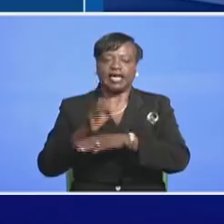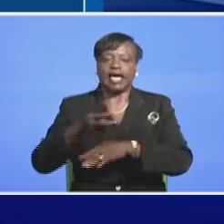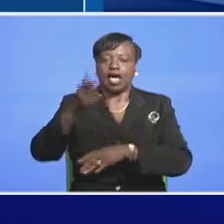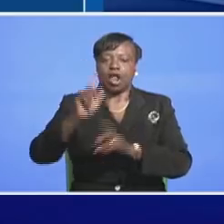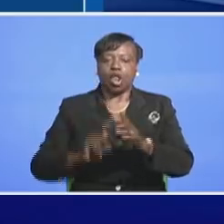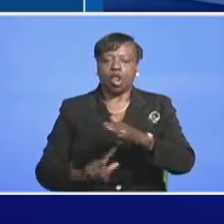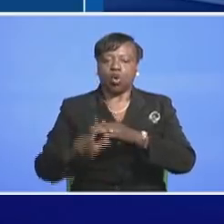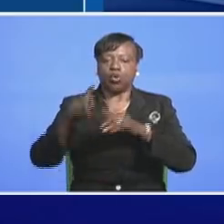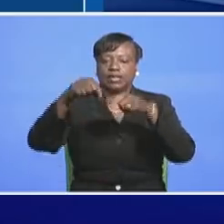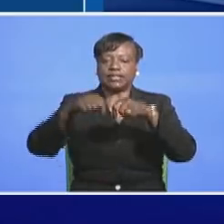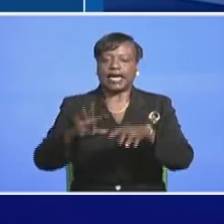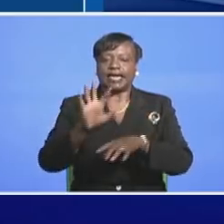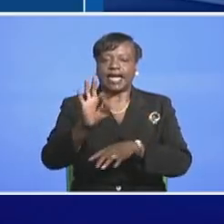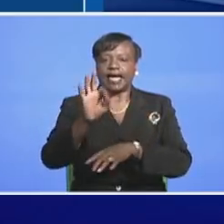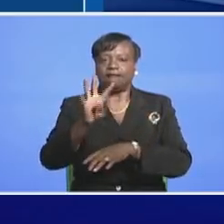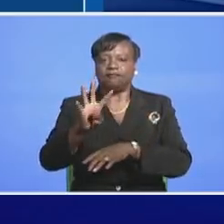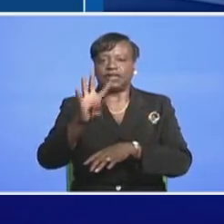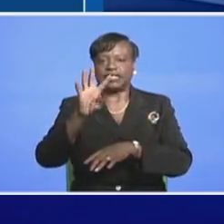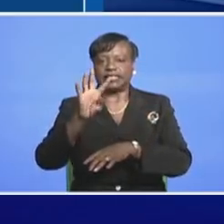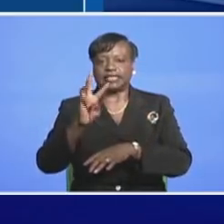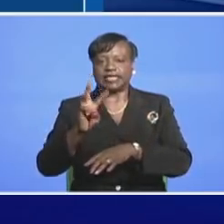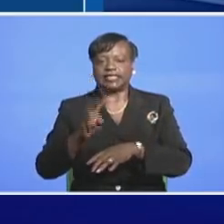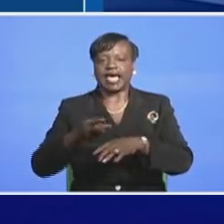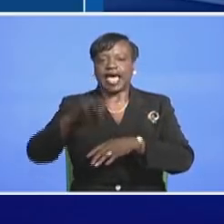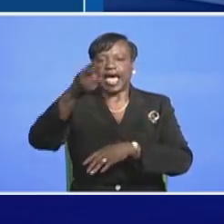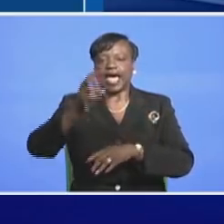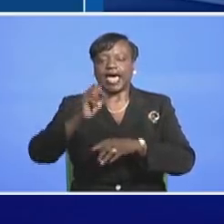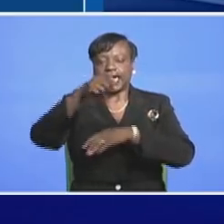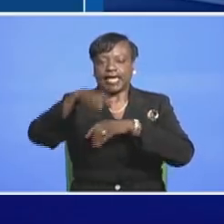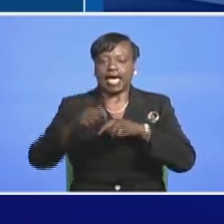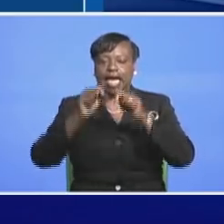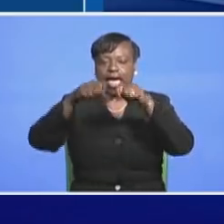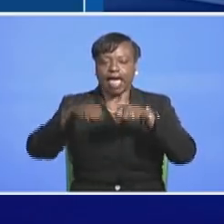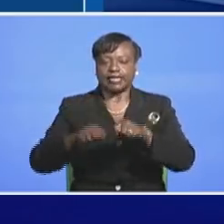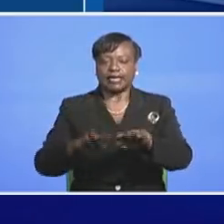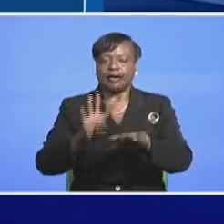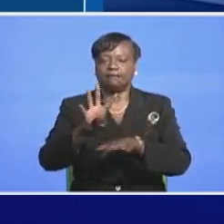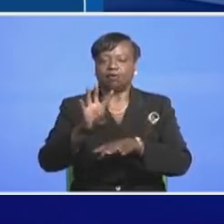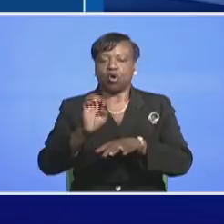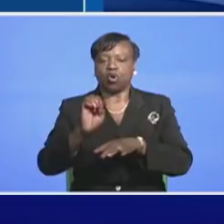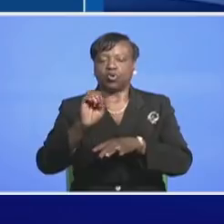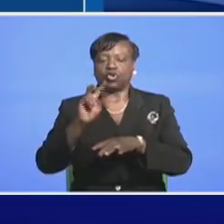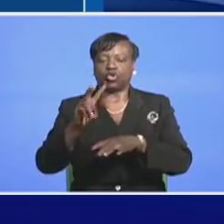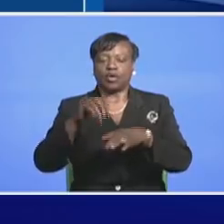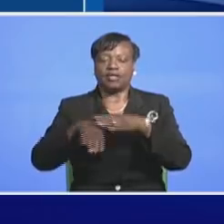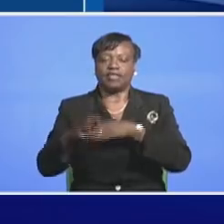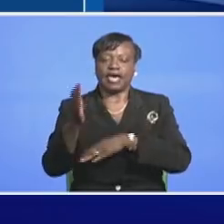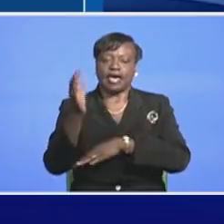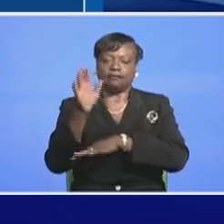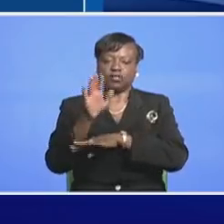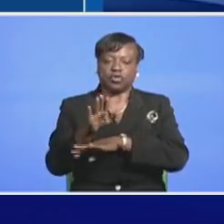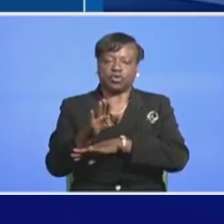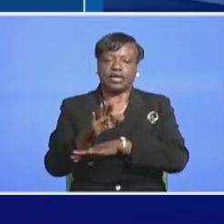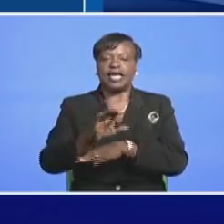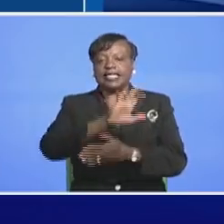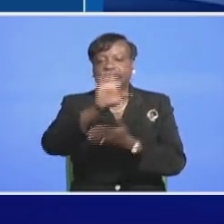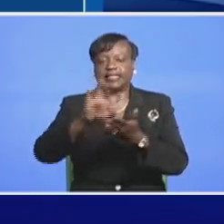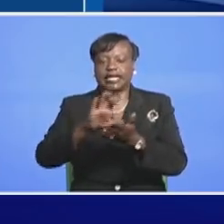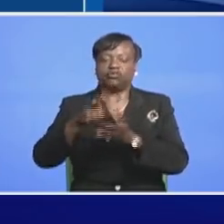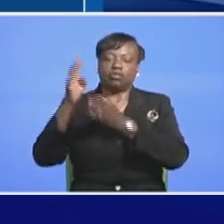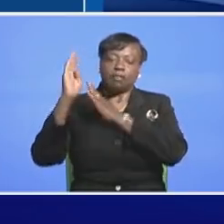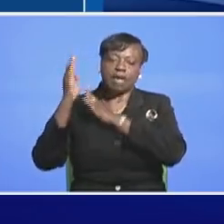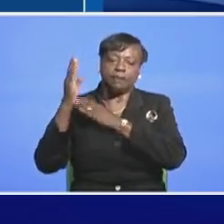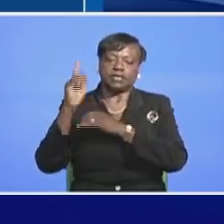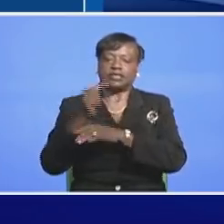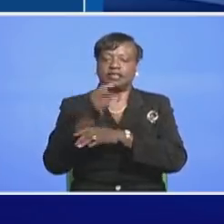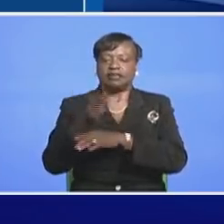Low tide at 9:46 in the morning. High tide at 4:02 in the afternoon. For the central Bahamas on Thursday, wind